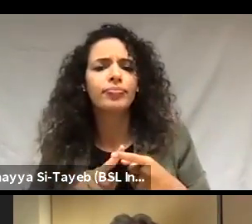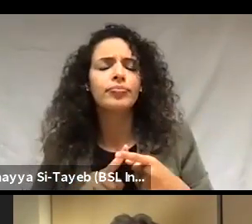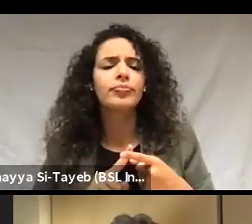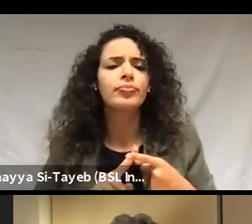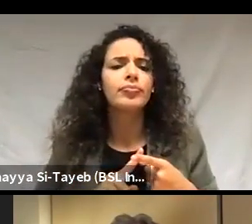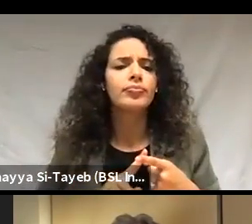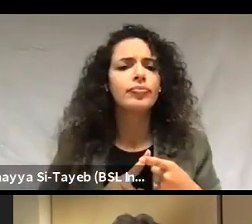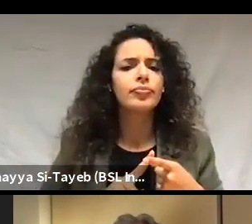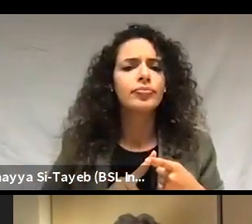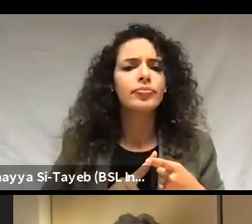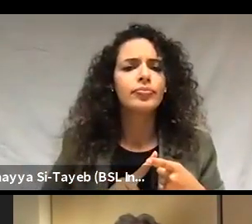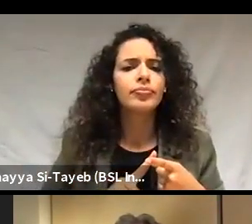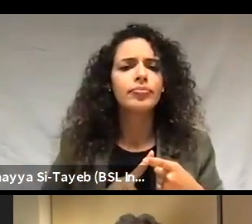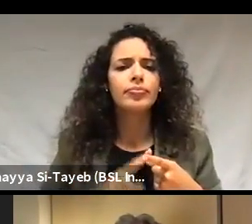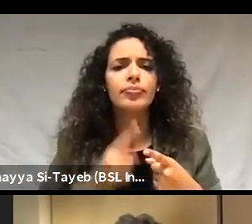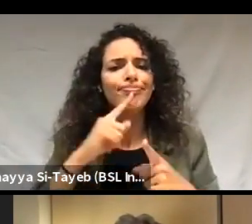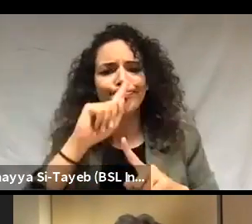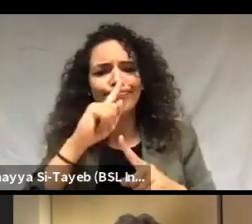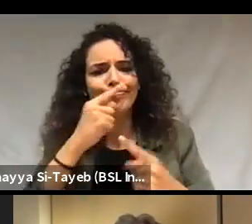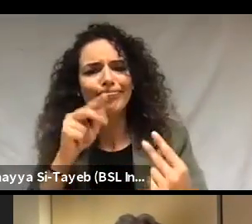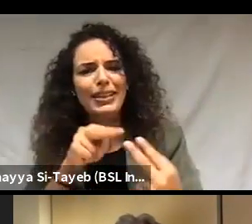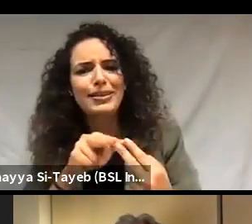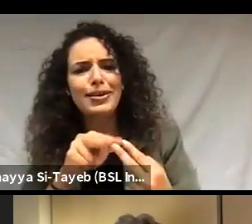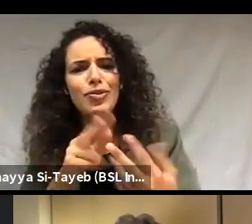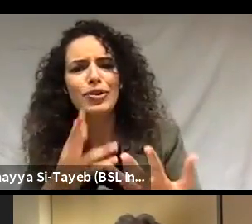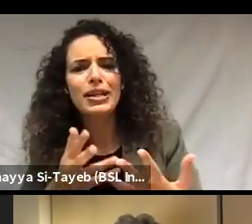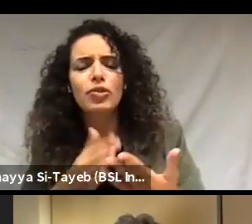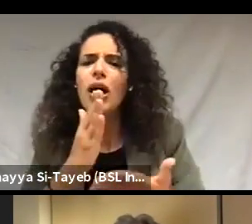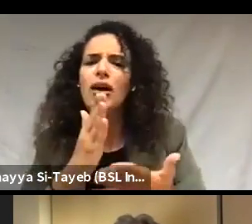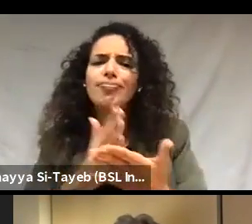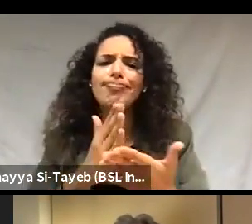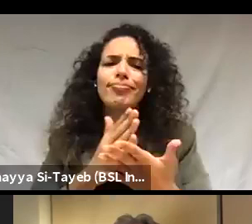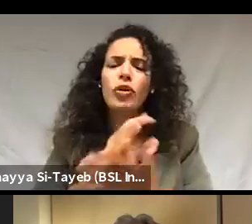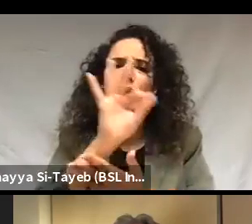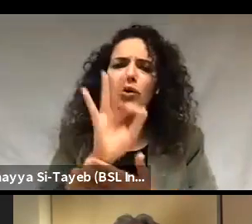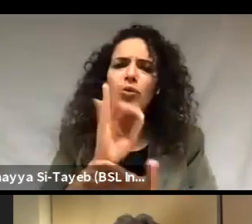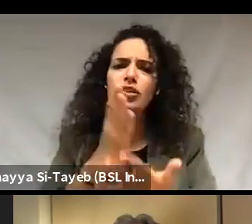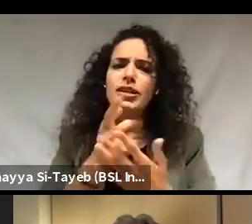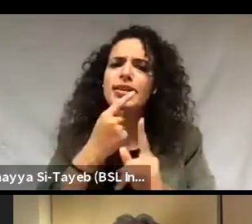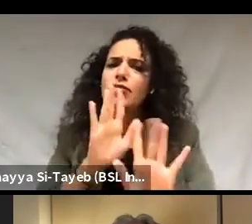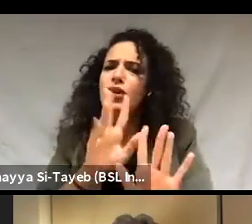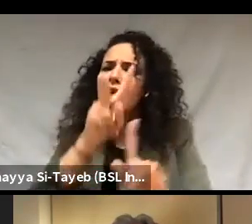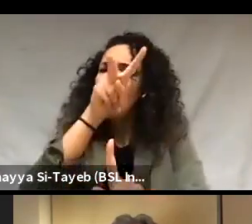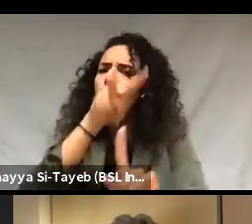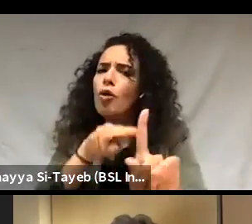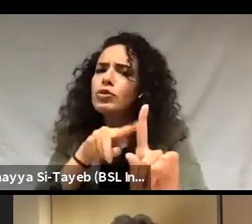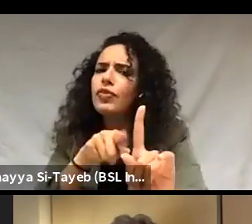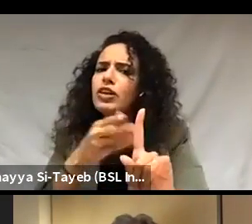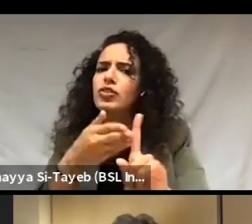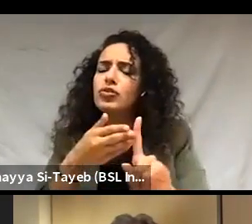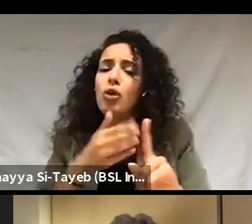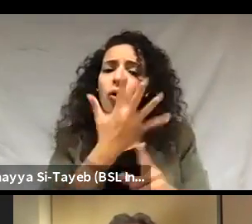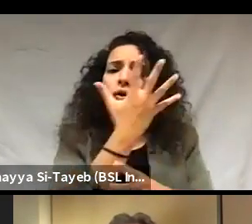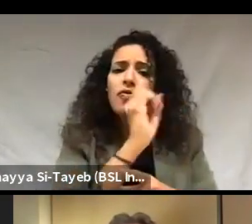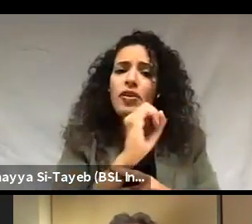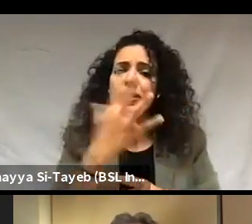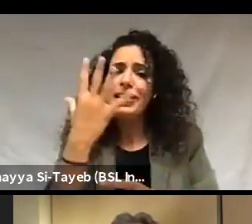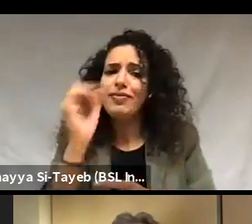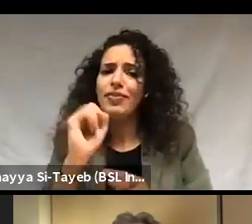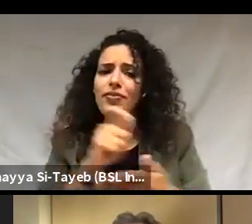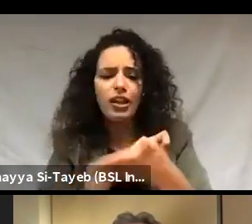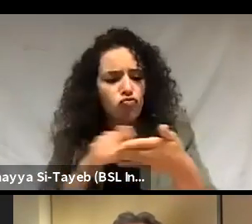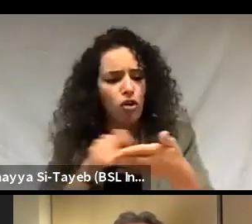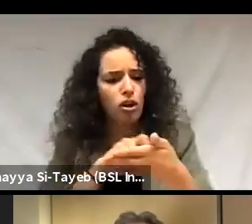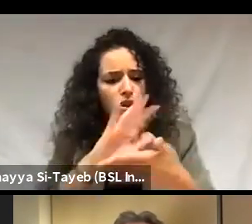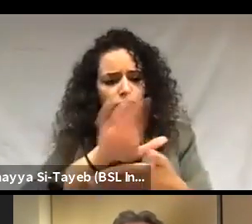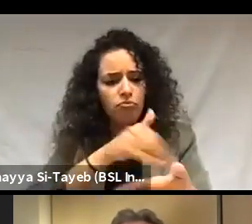I don't think we can get hold of them. Well, it's not really a question, but an observation, he says. We've come away from 50-50 journalism. The language